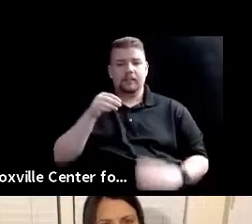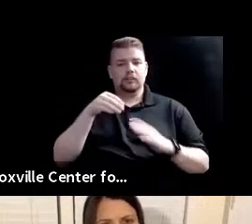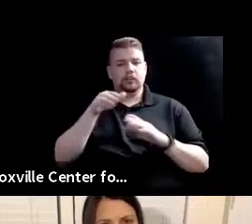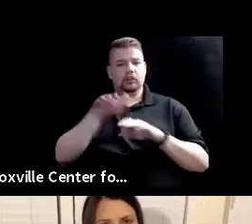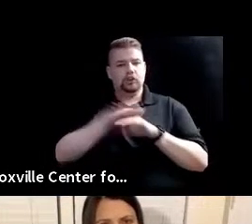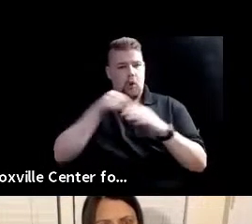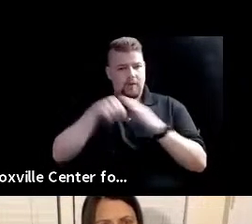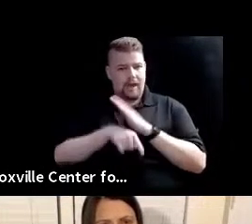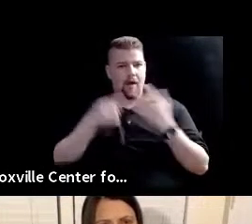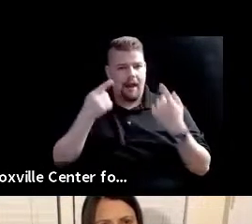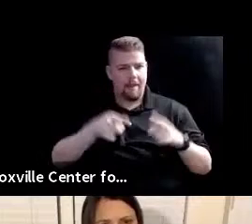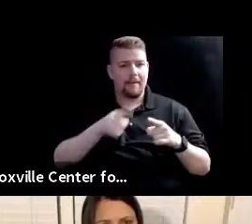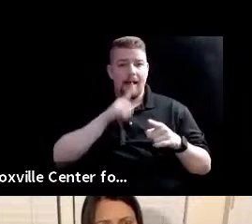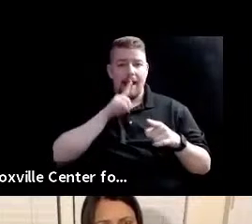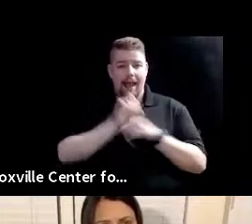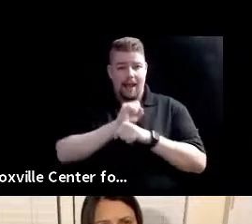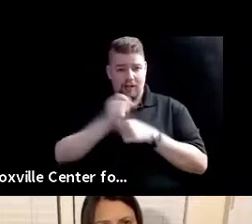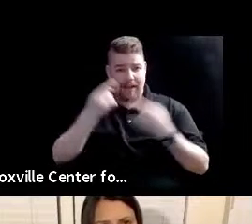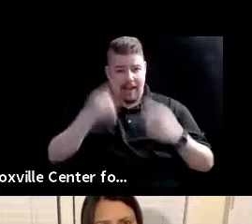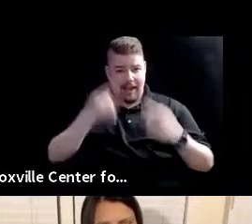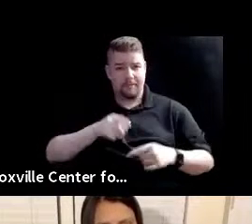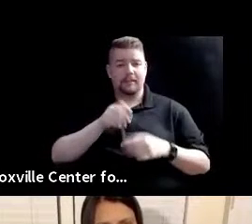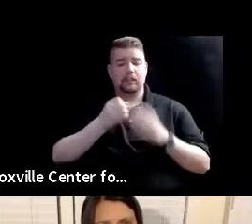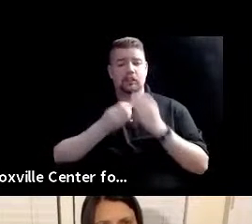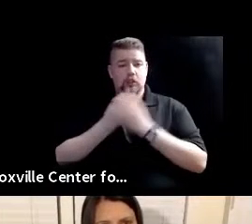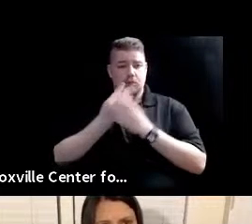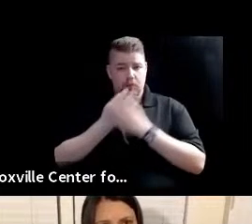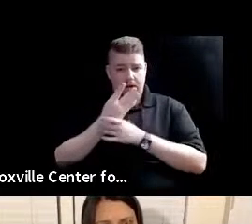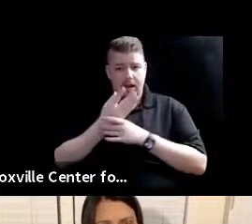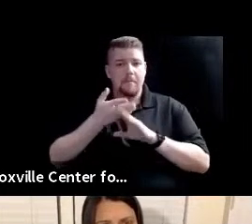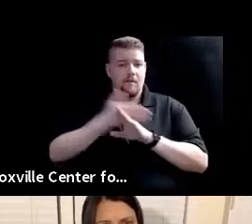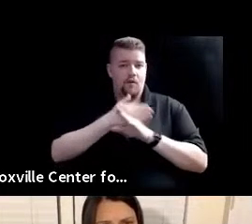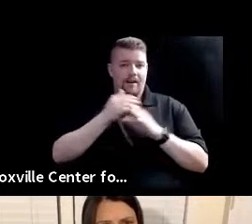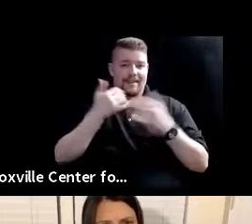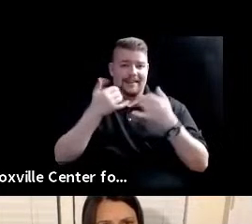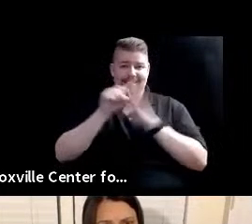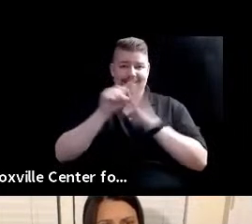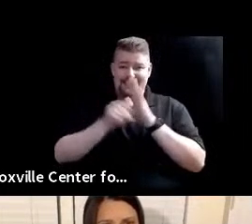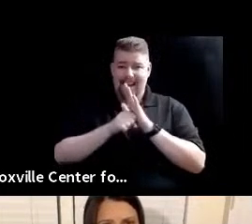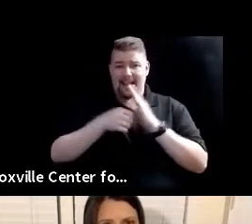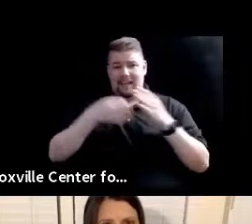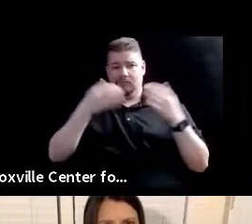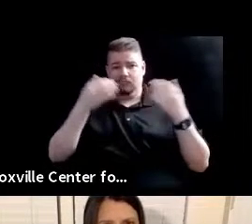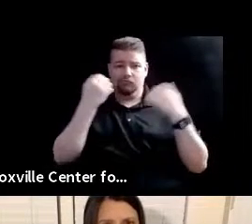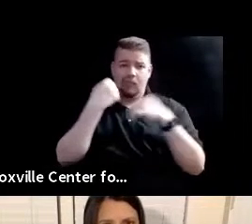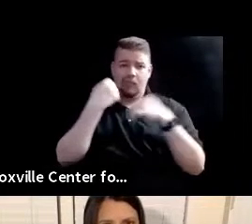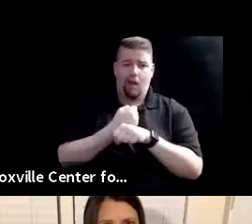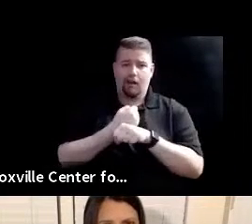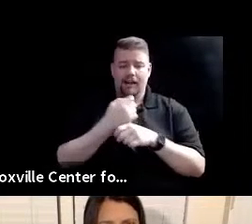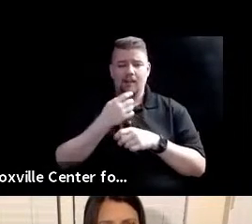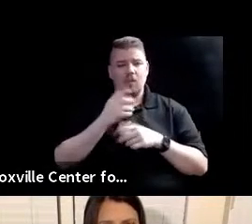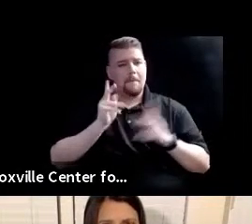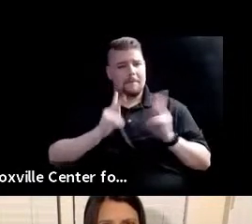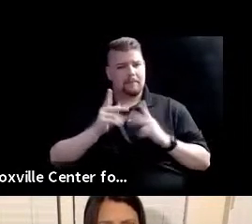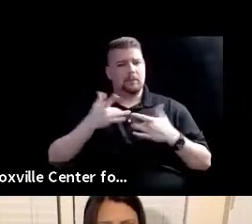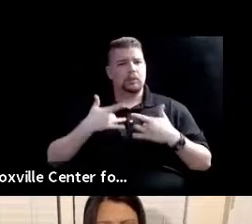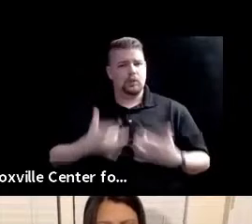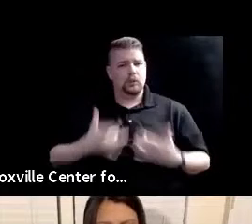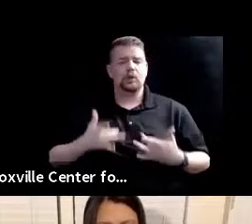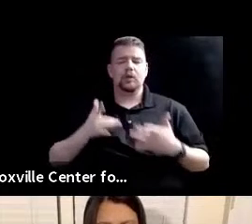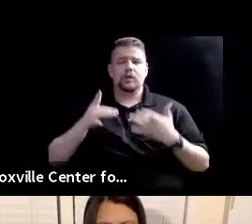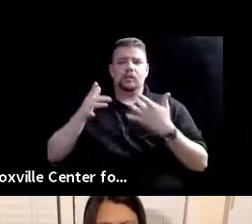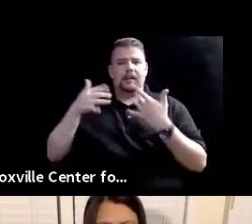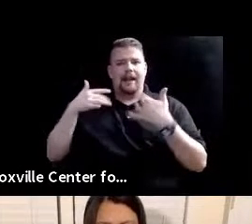activity actually happened in the spring before the state level lockdown orders. So people do kind of naturally migrate in the